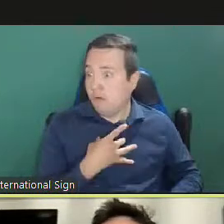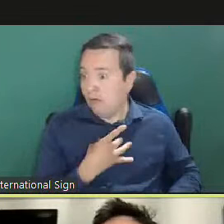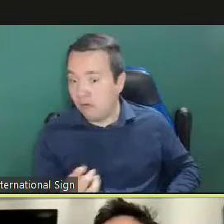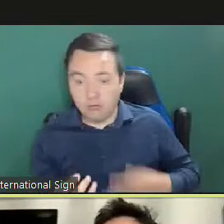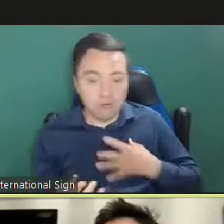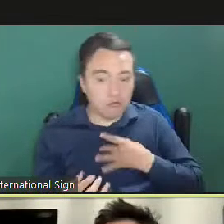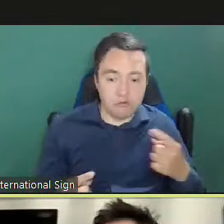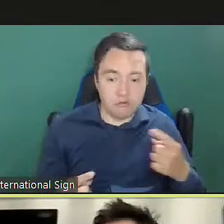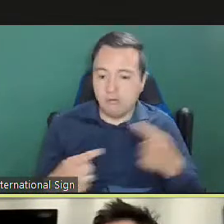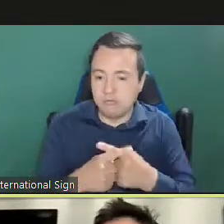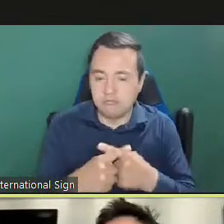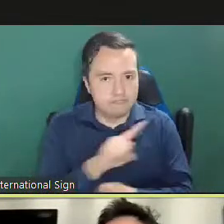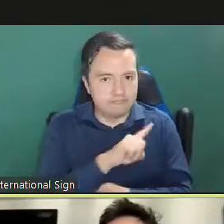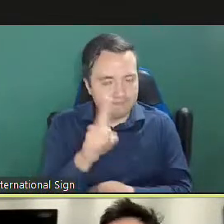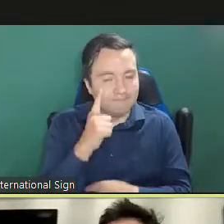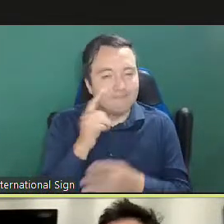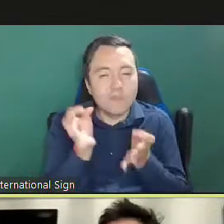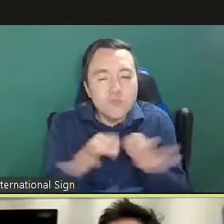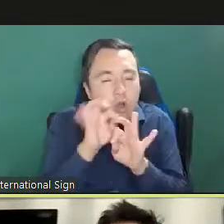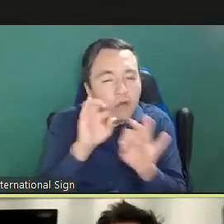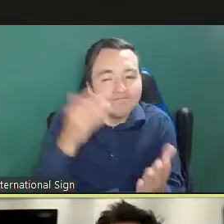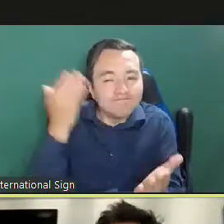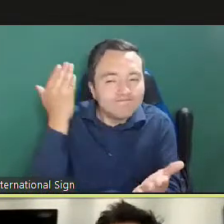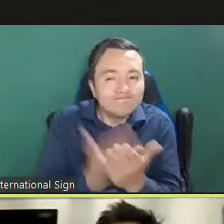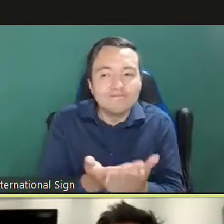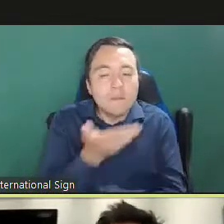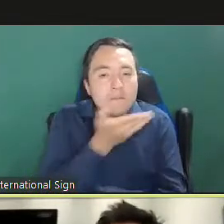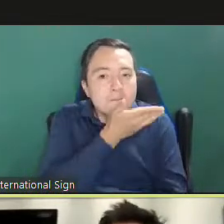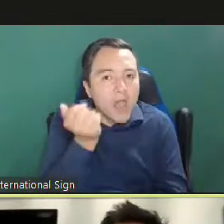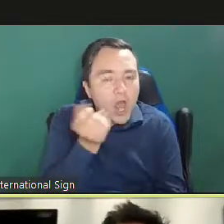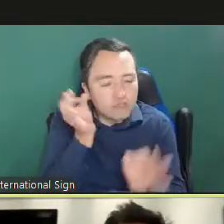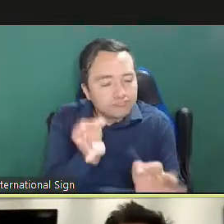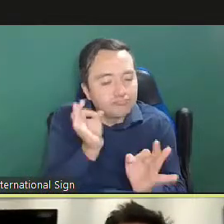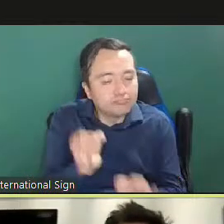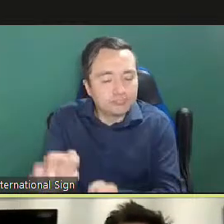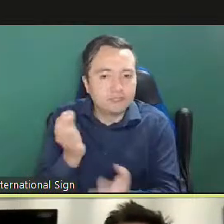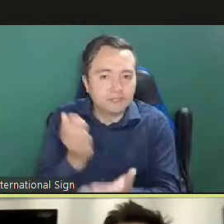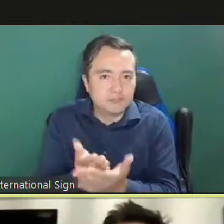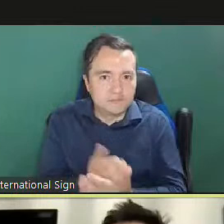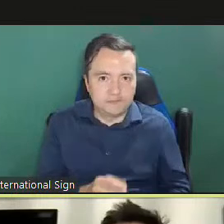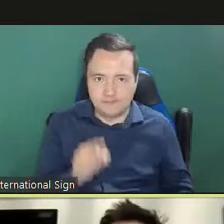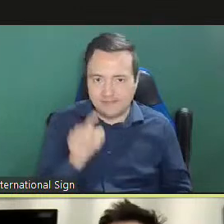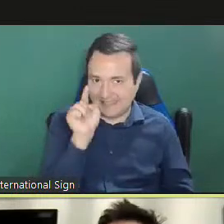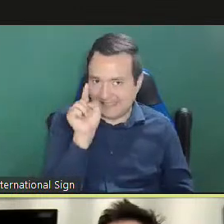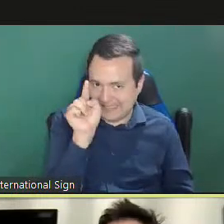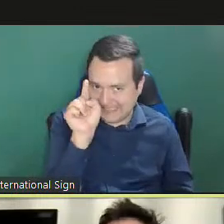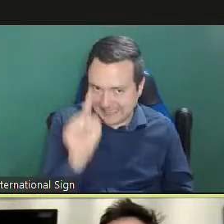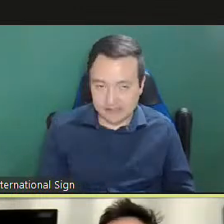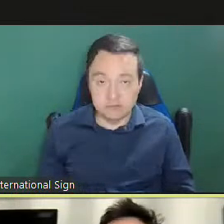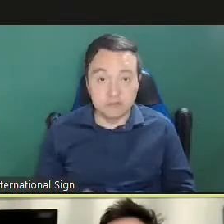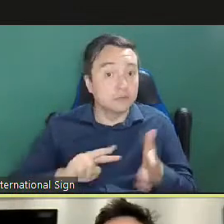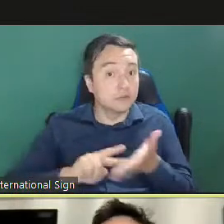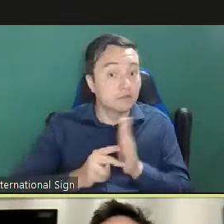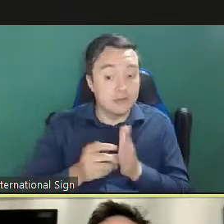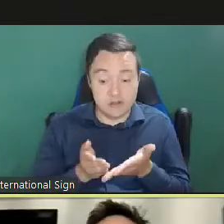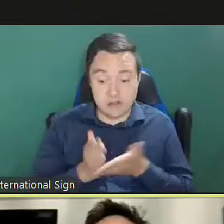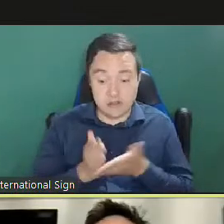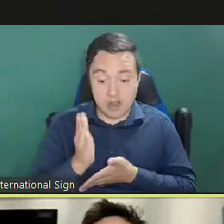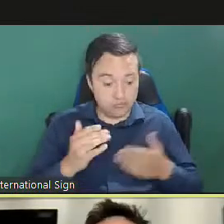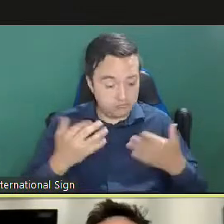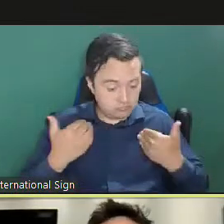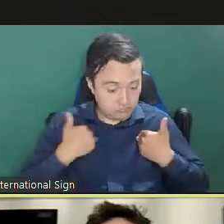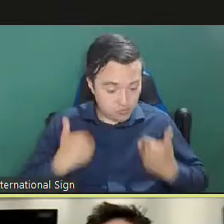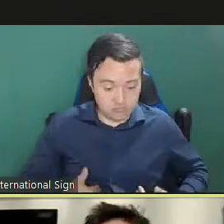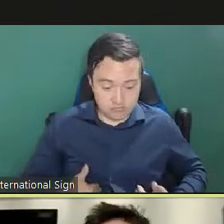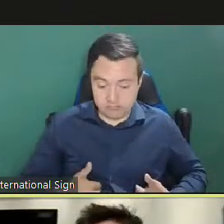and that the best evidence needs to be used for that purpose, and to solidify this policy as one that is in keeping with